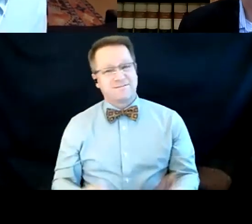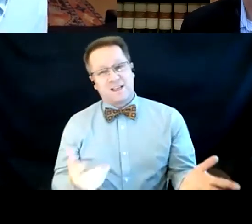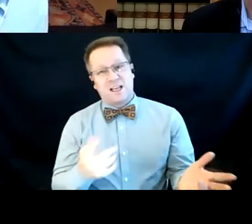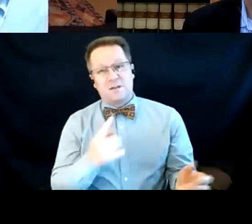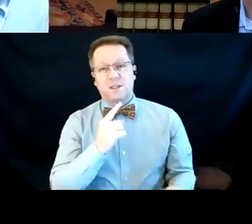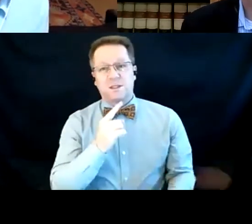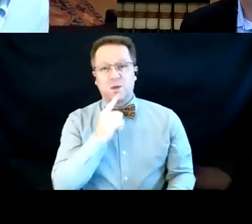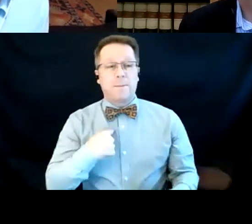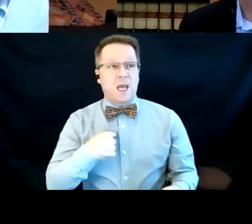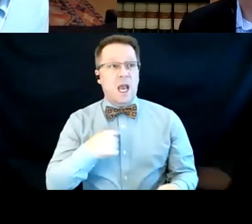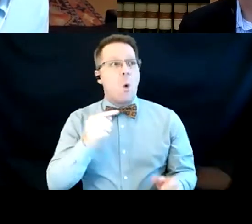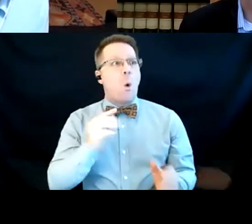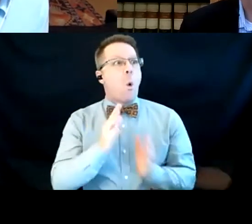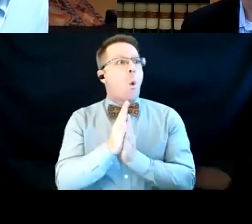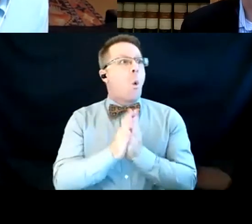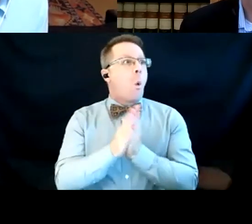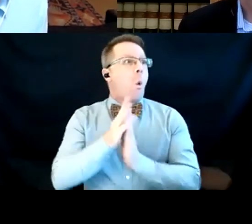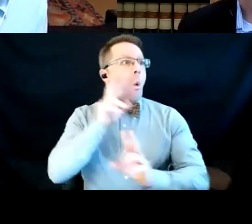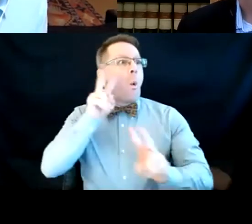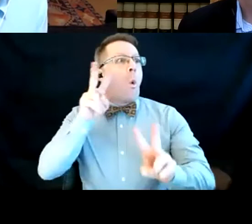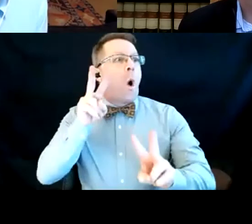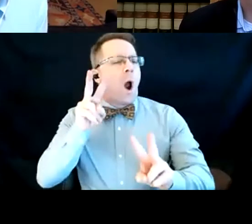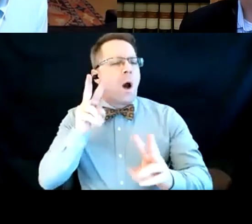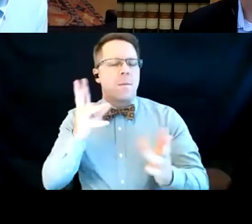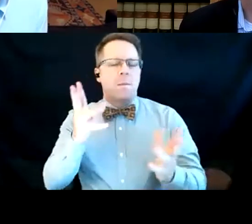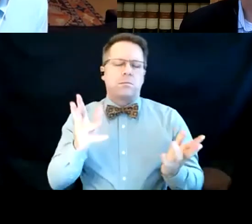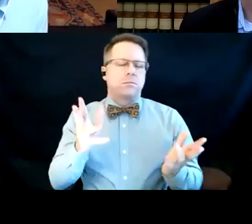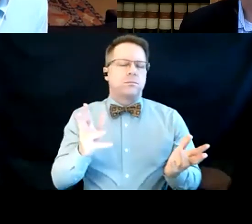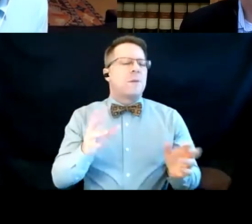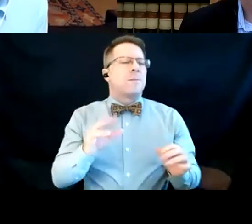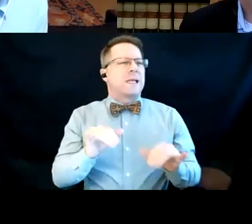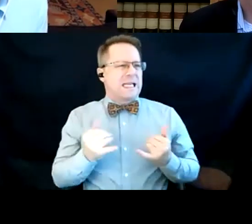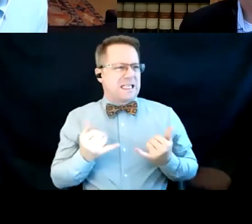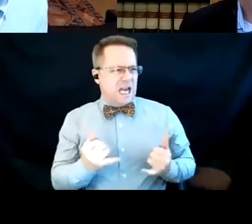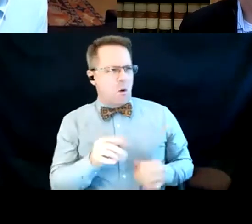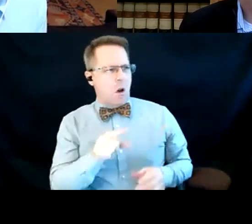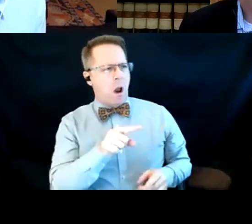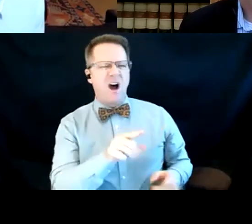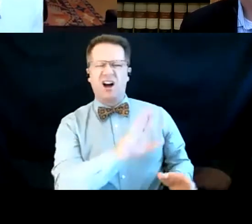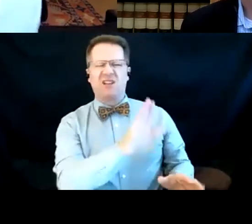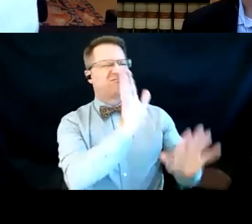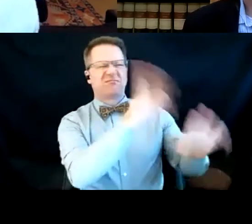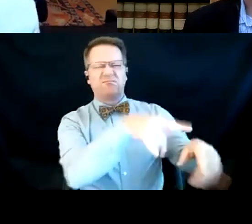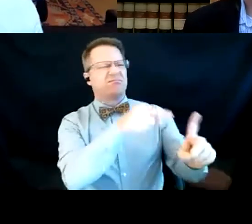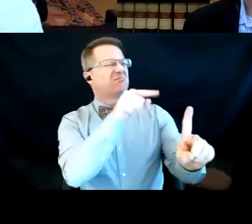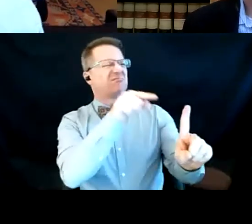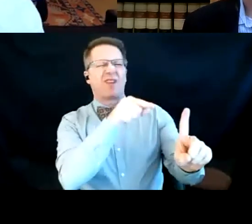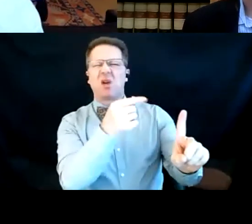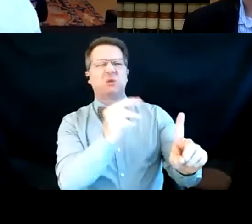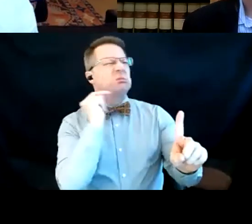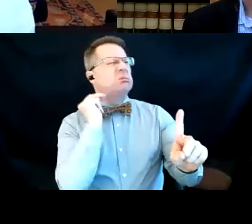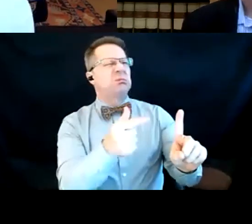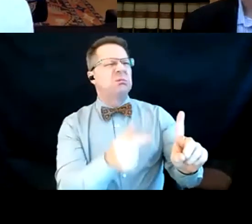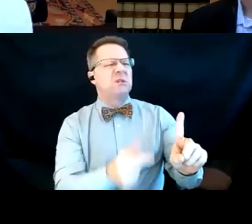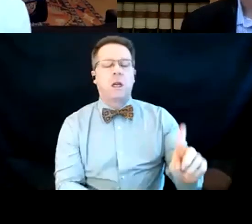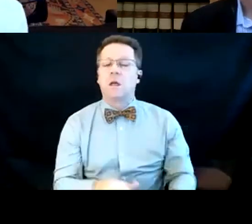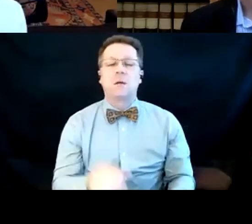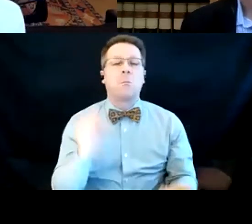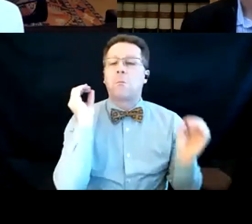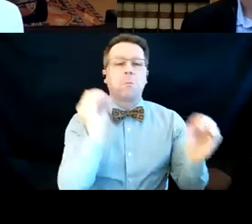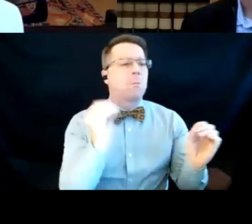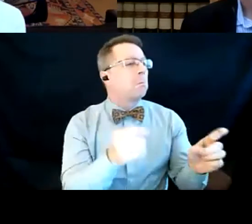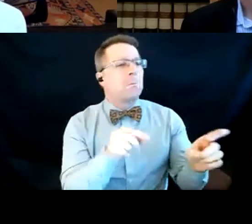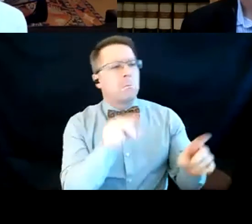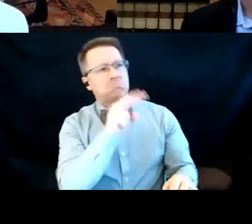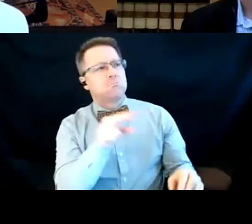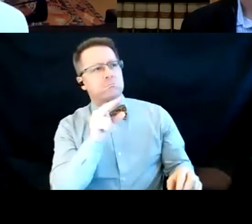lots of hope, but I'm not writing any of them off until I have a lot more data. Yep. And Dale,